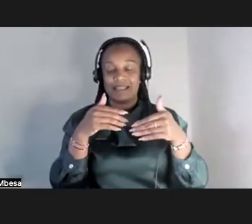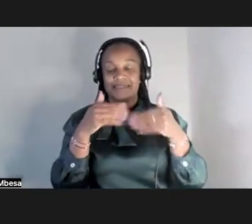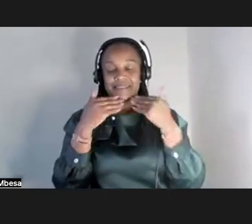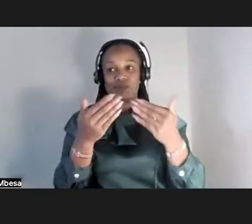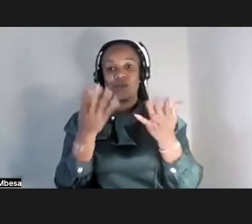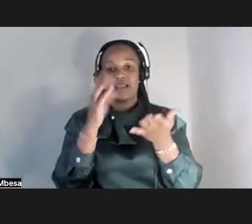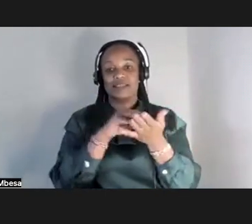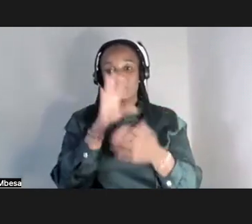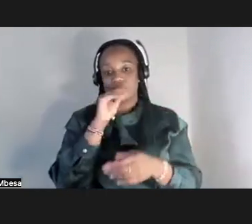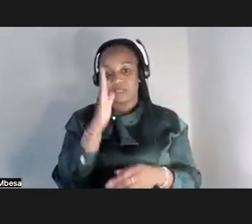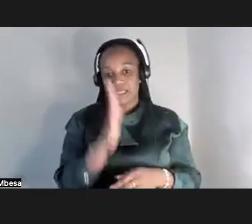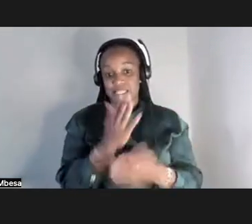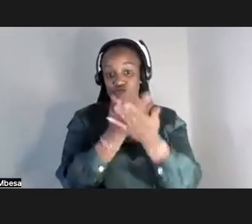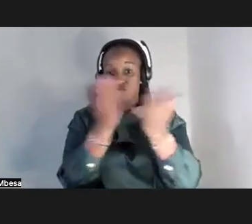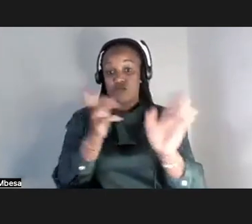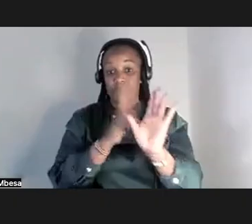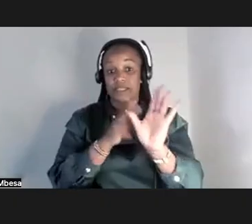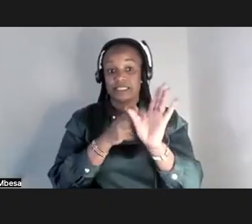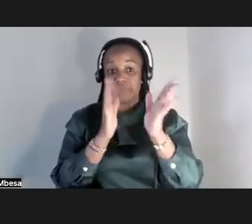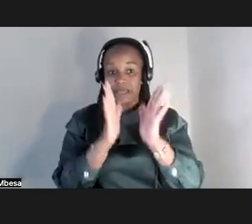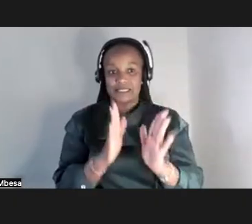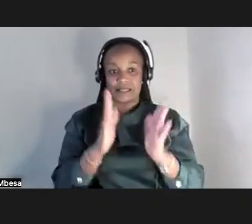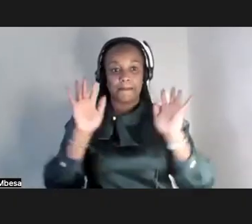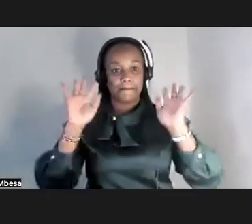speakers and to you participants. Bye.